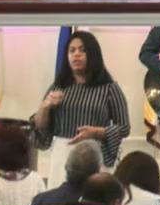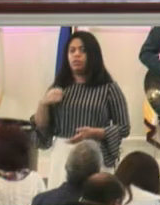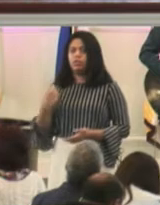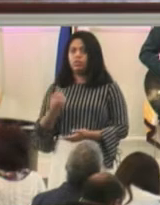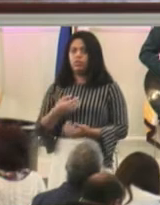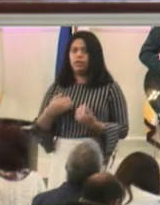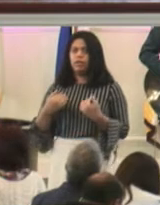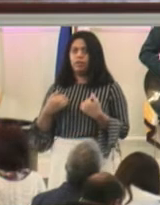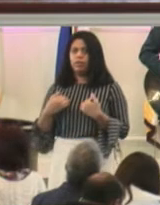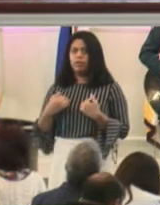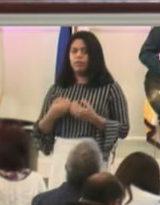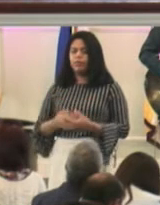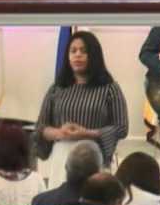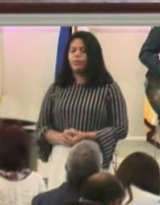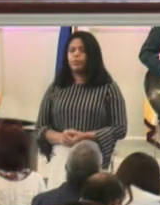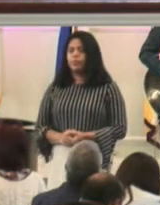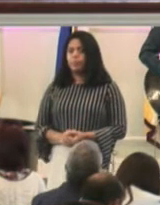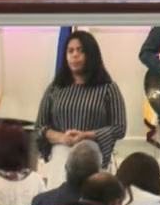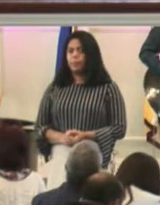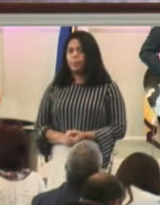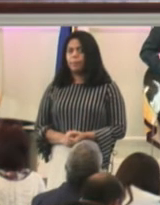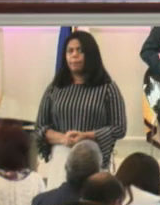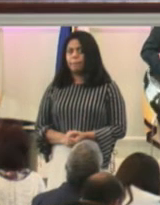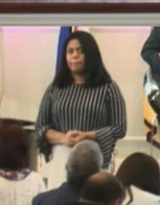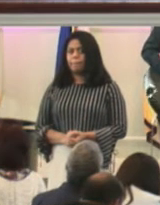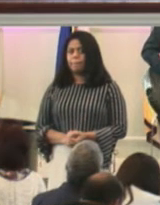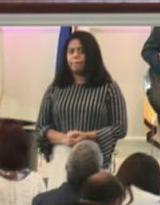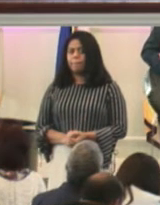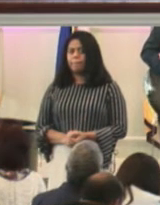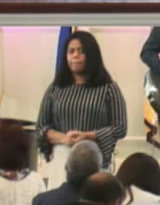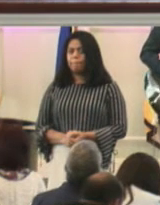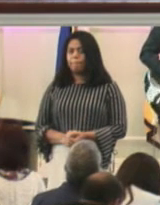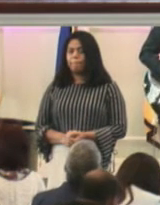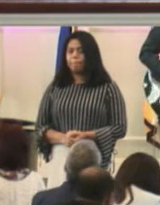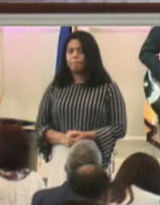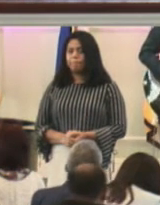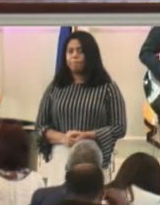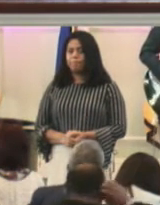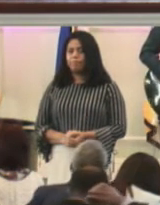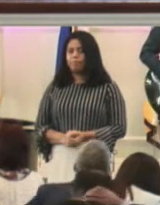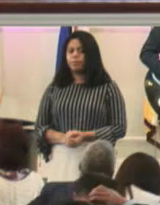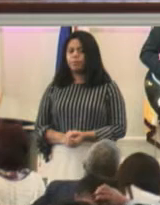that the people that come to the front and those that might be kneeling in the congregation,